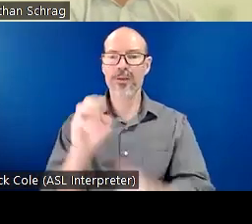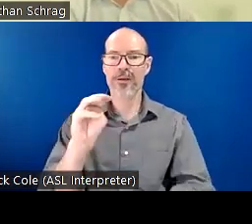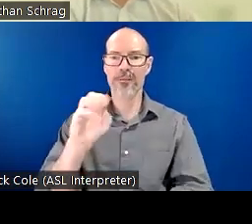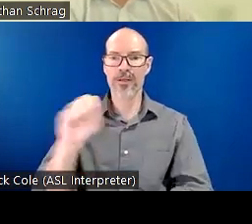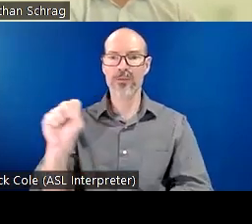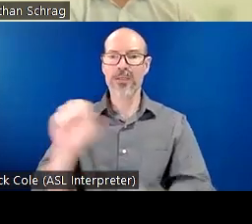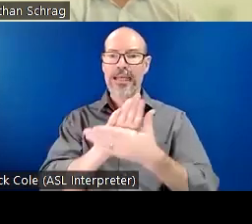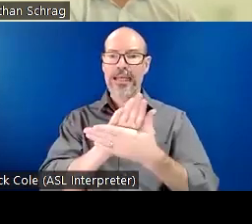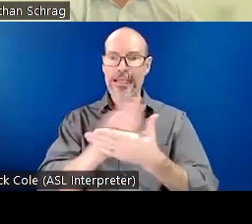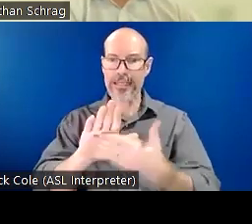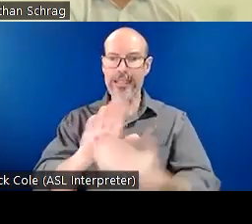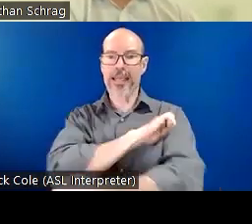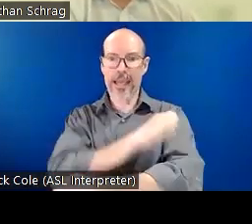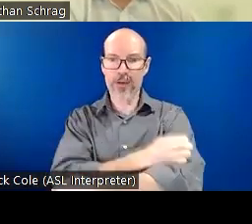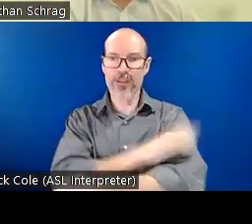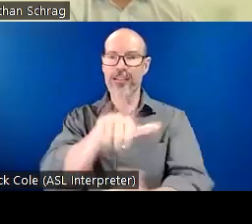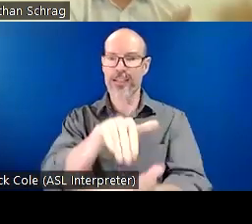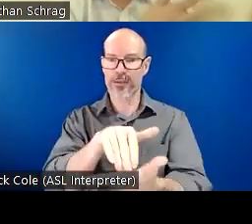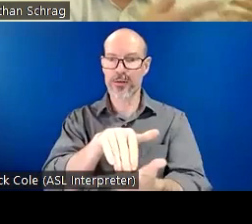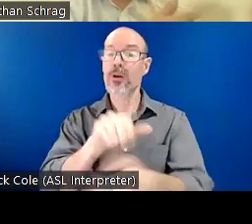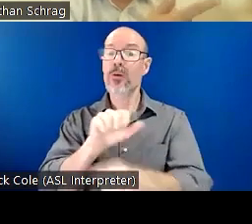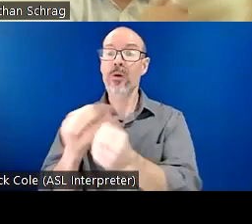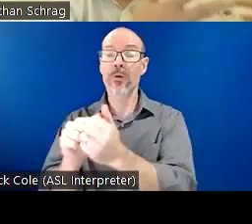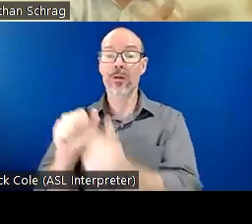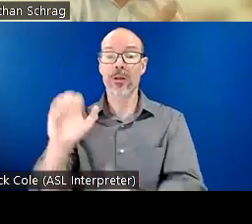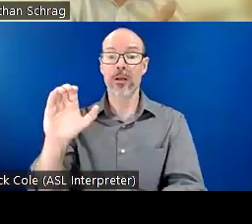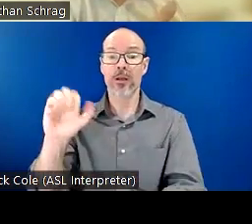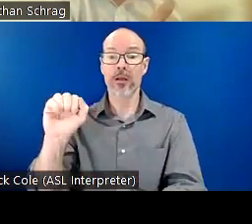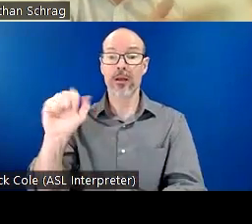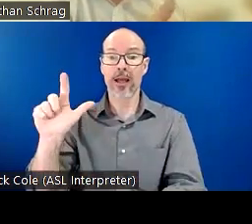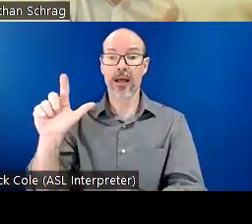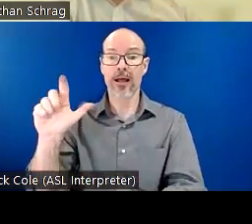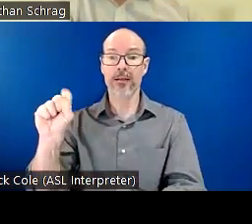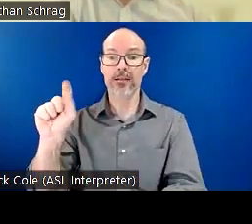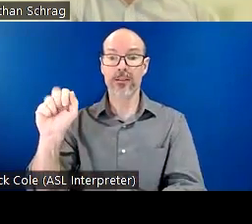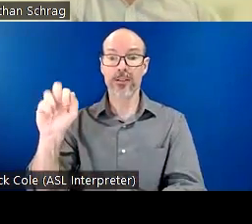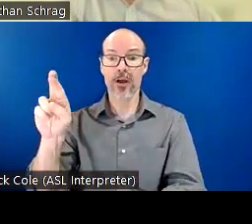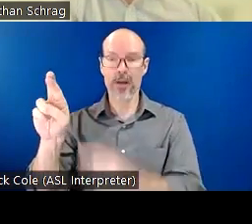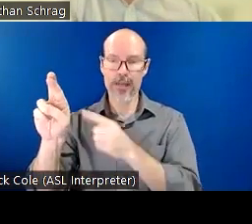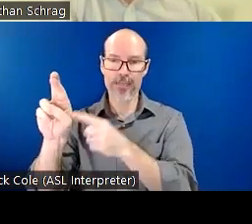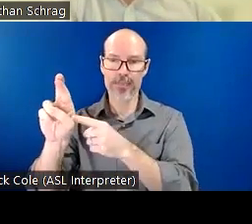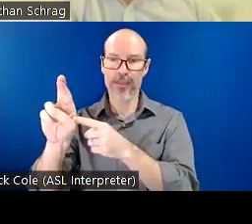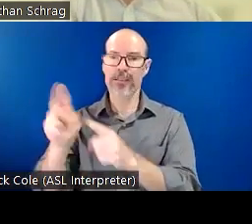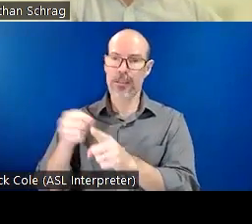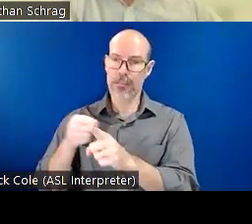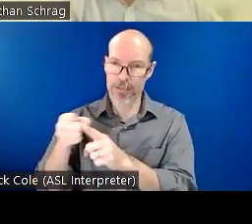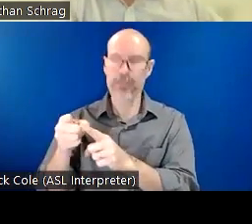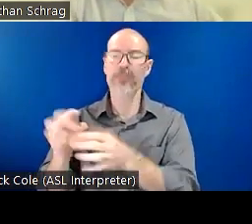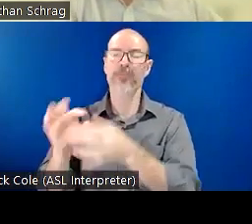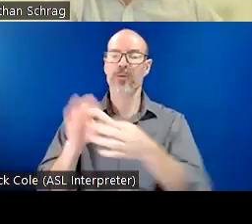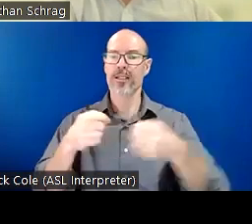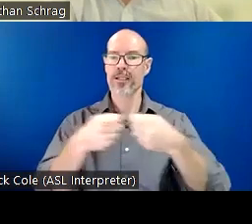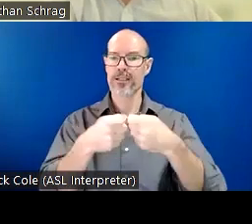work with CalSTART, which is an electric vehicle specialist, around